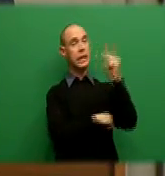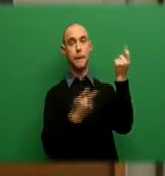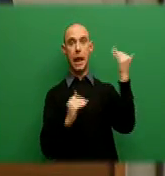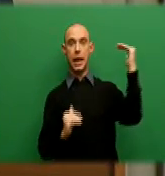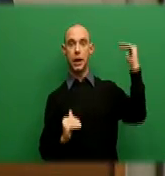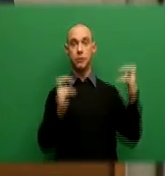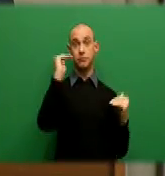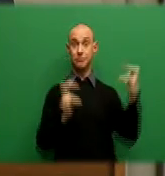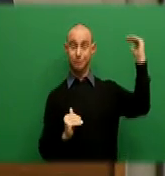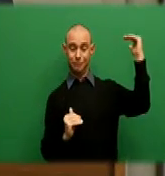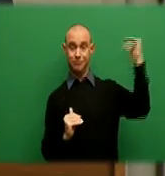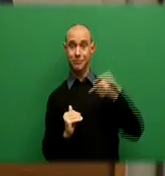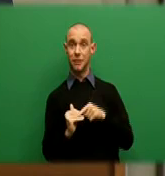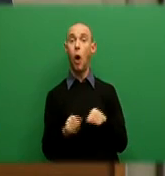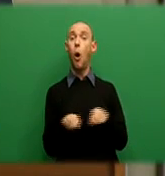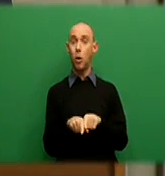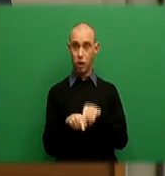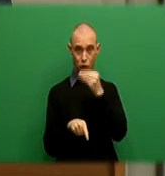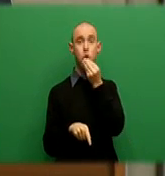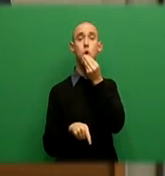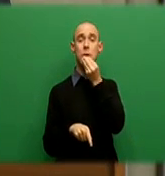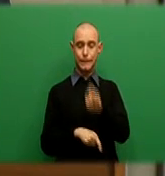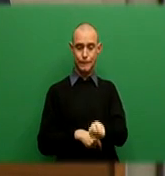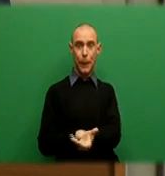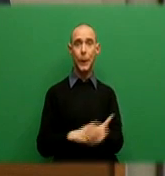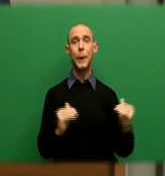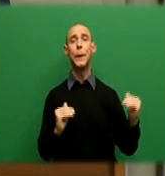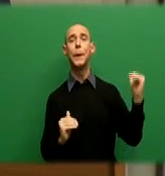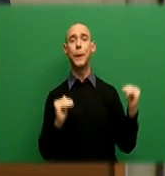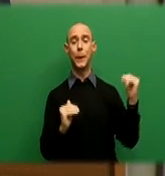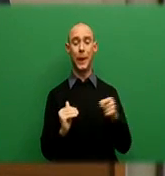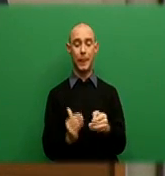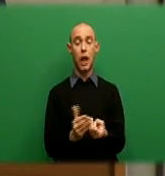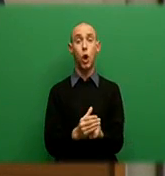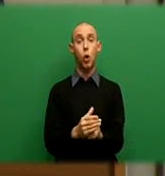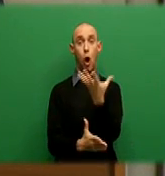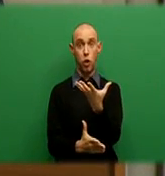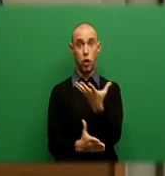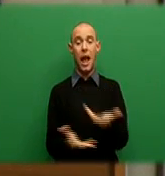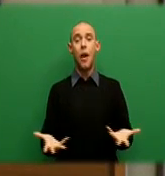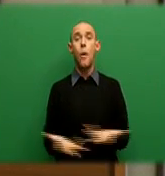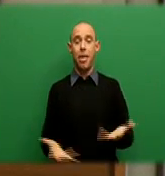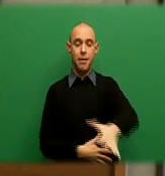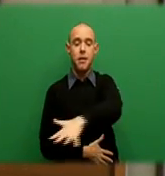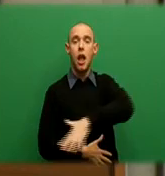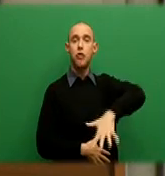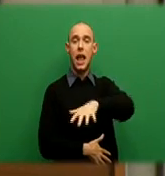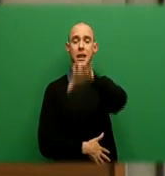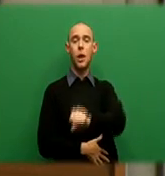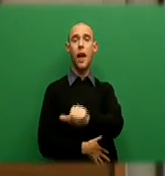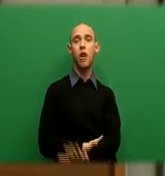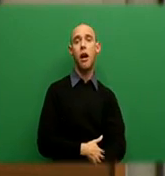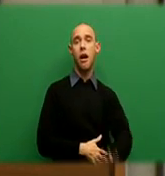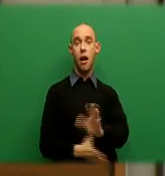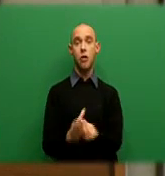rand continues to be highly volatile and vulnerable to changes in both domestic and external